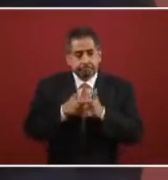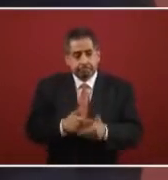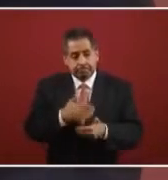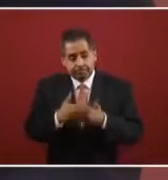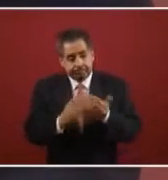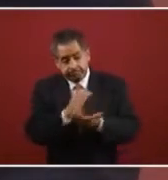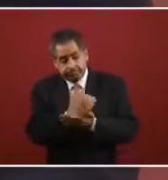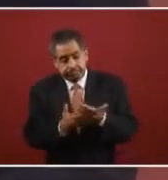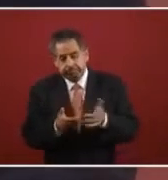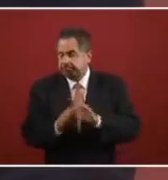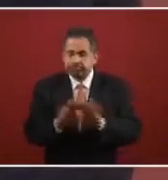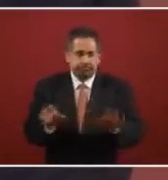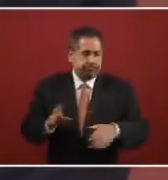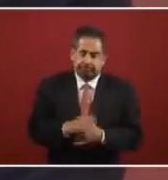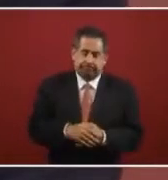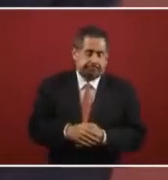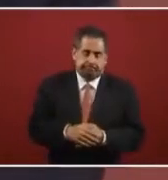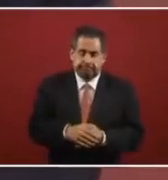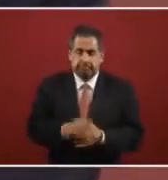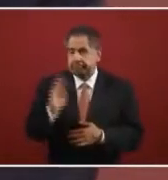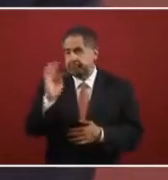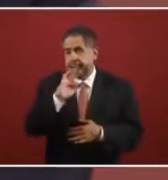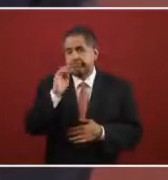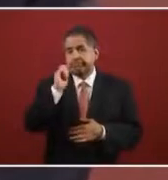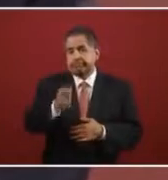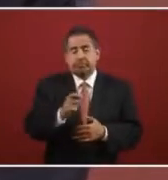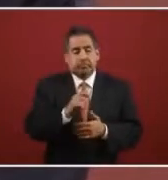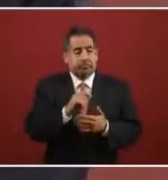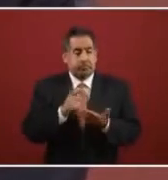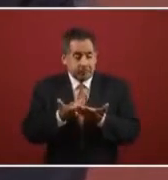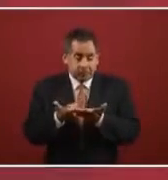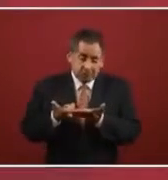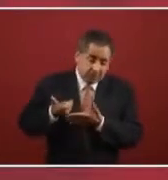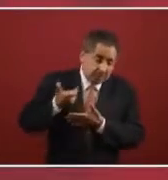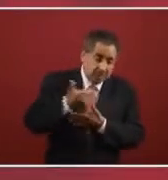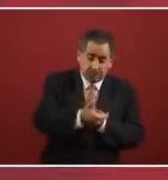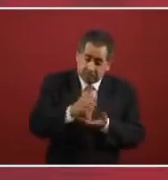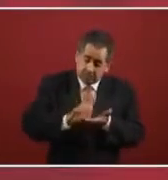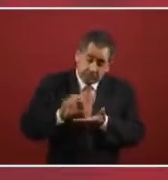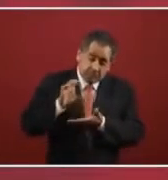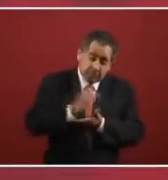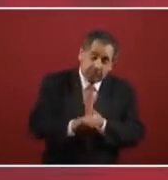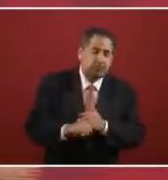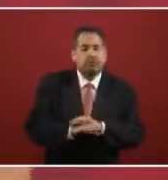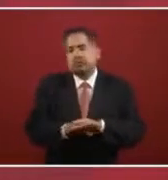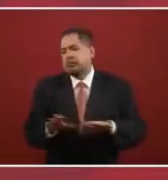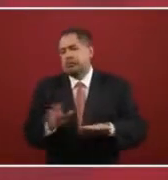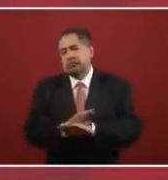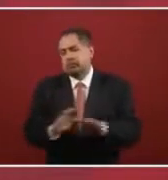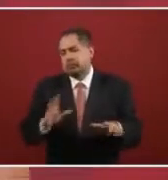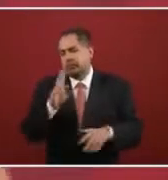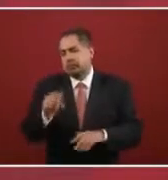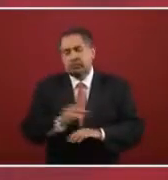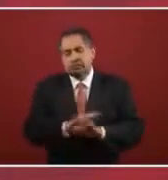esos contratos will si not son, continue with those contracts, onerosos. and if they're Entonces, honorable.